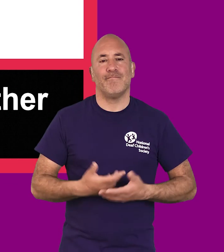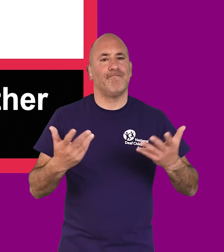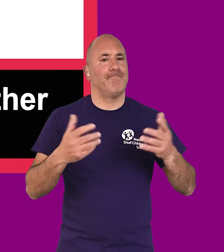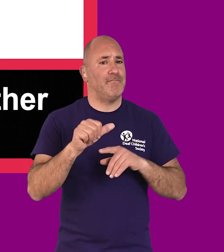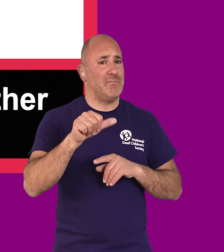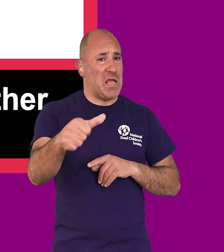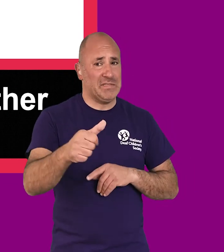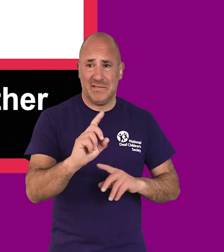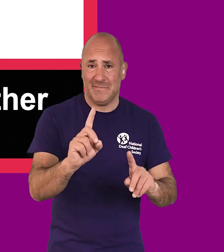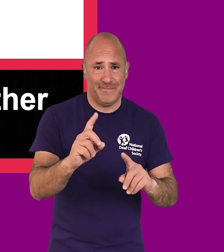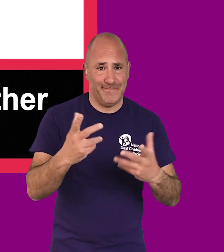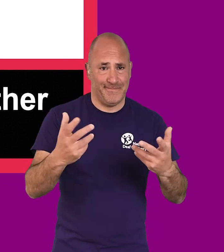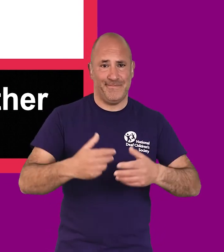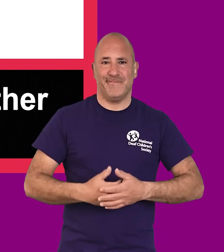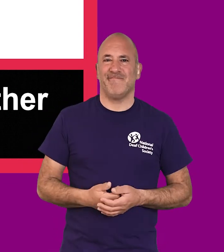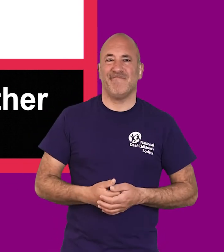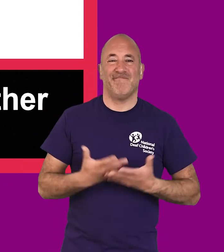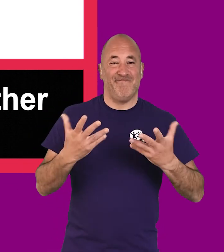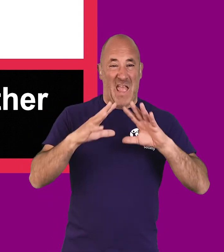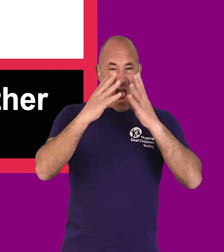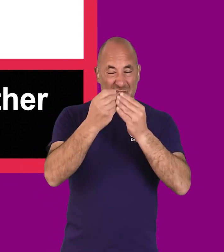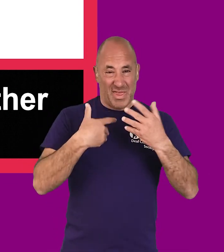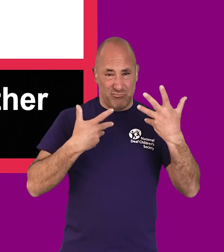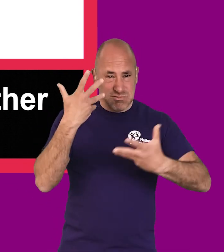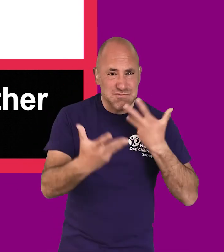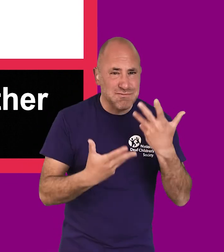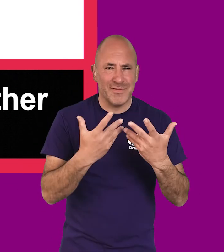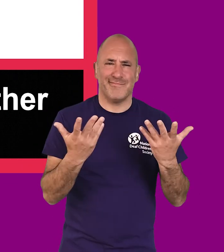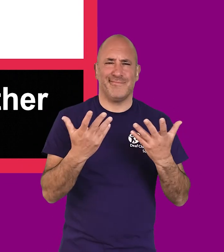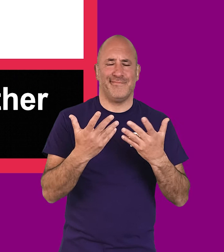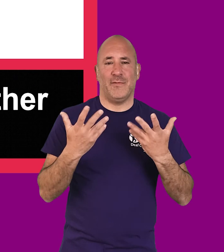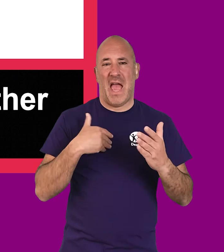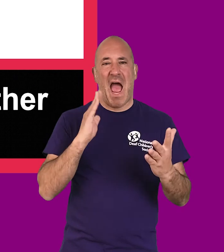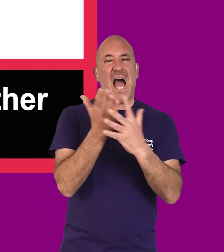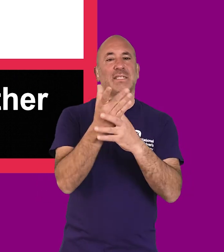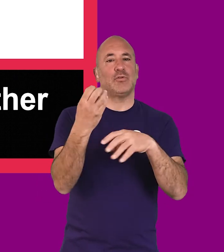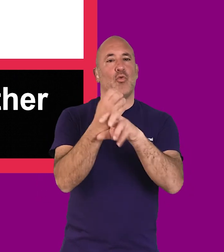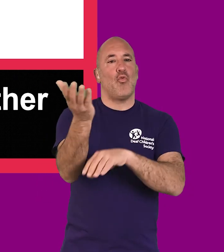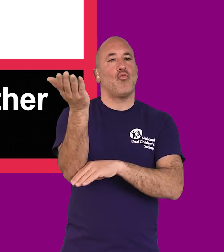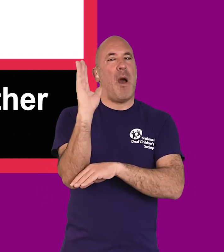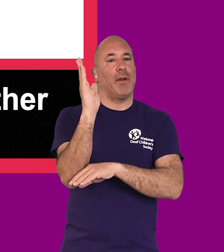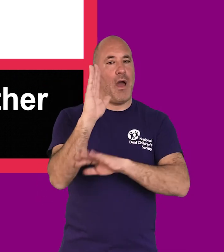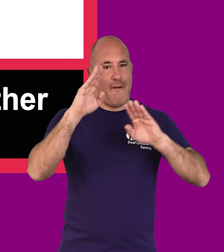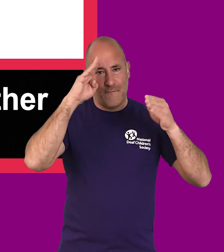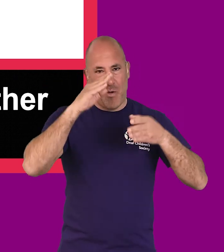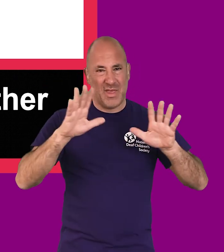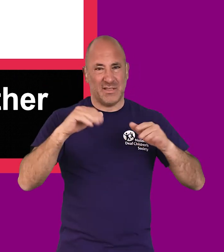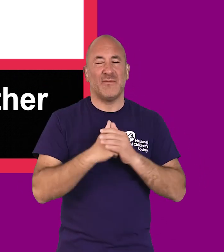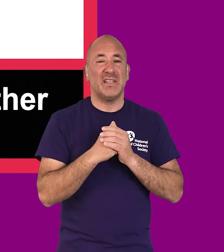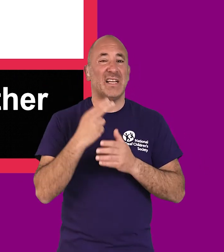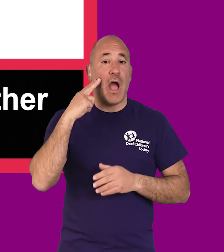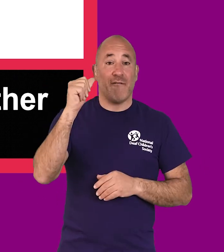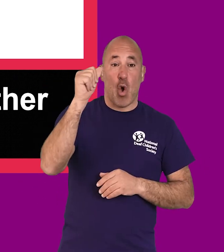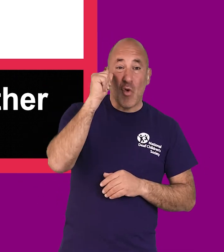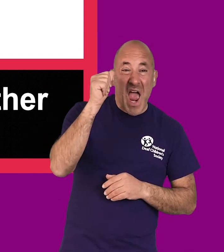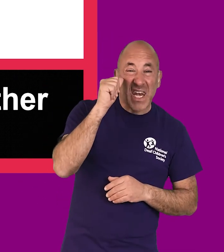So, well, next, today we can't cover everything. Of course, we focus on access to webinars in this